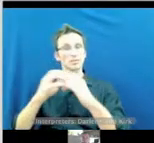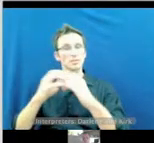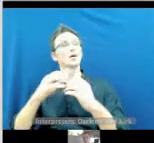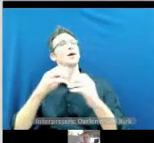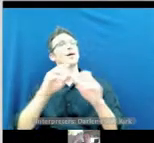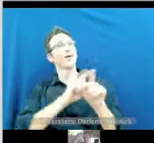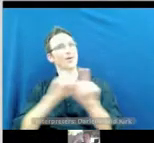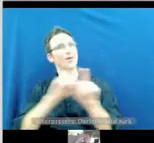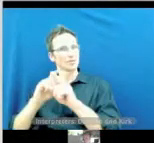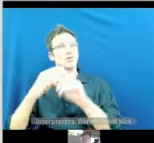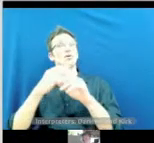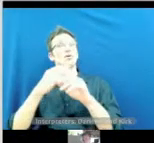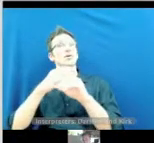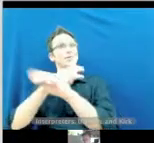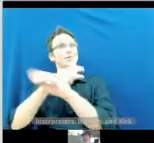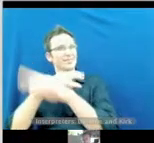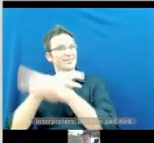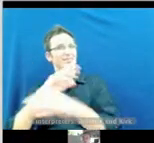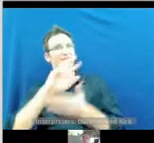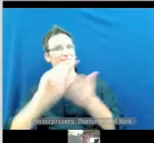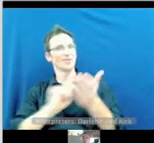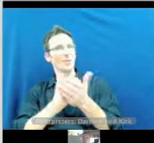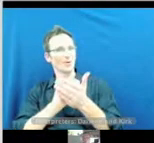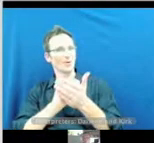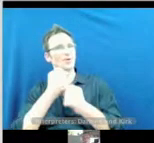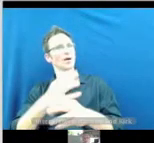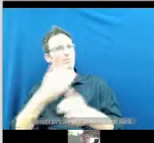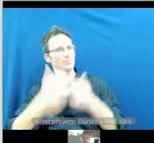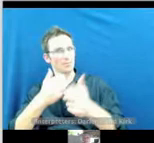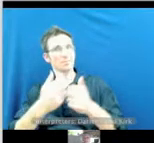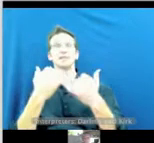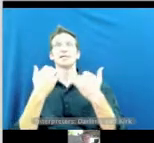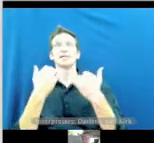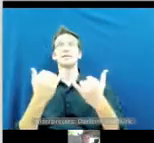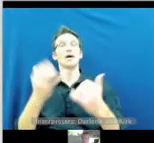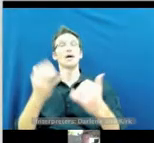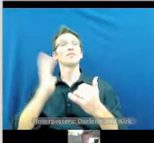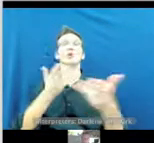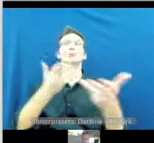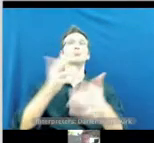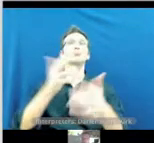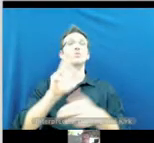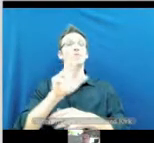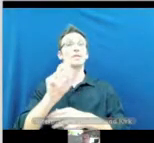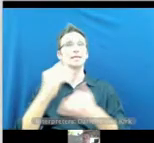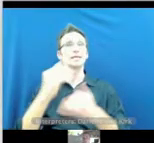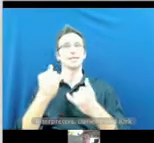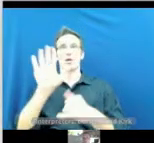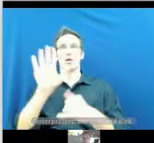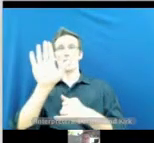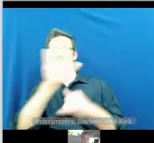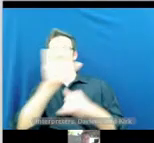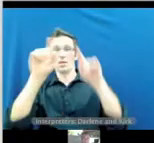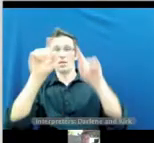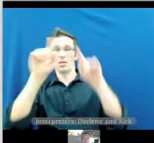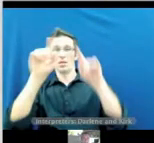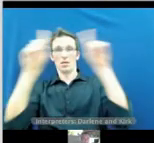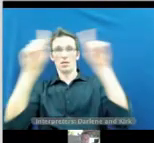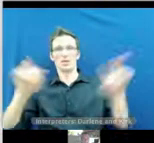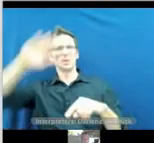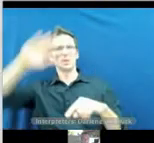we're working with a two-dimensional screen, we're working against glare, we're working against issues of